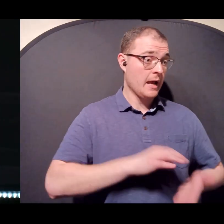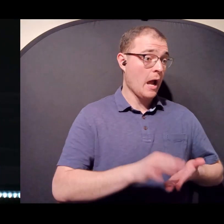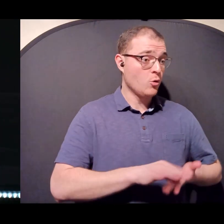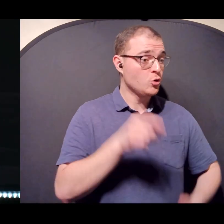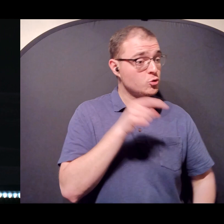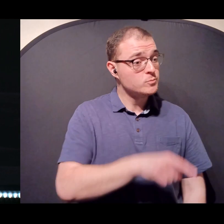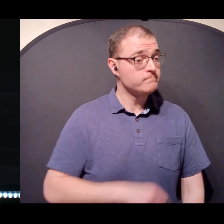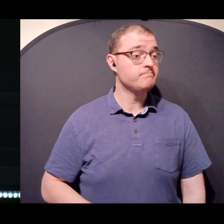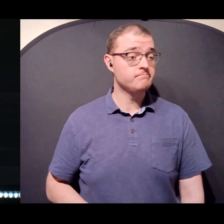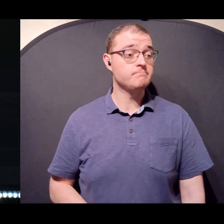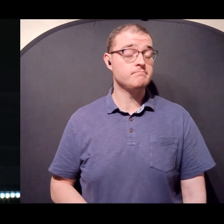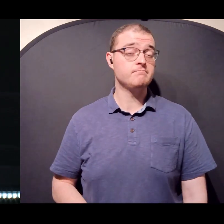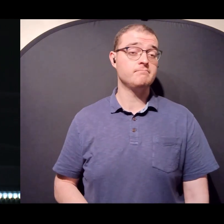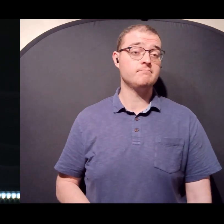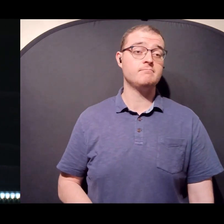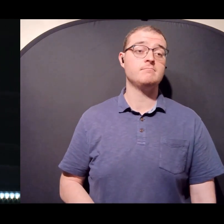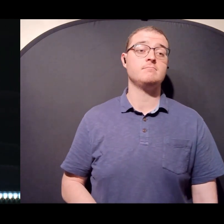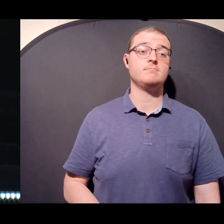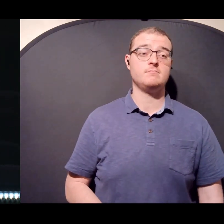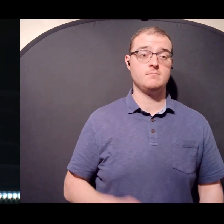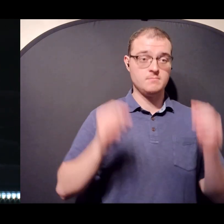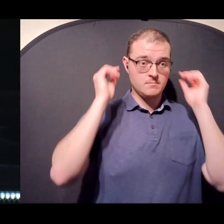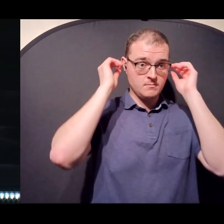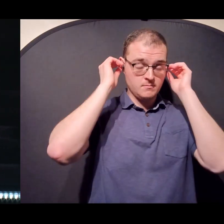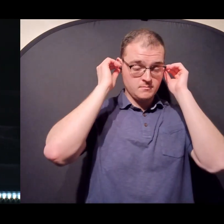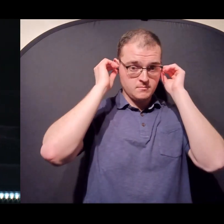Can I count on you?